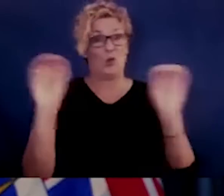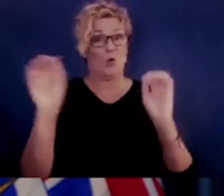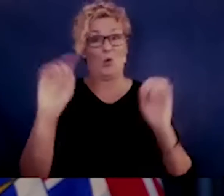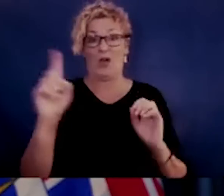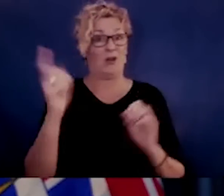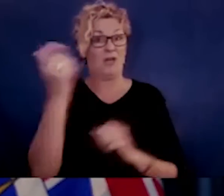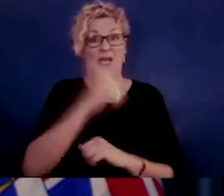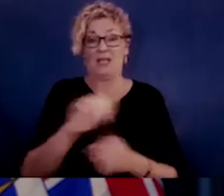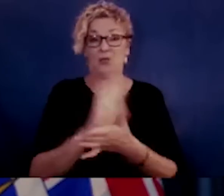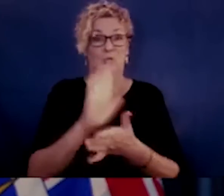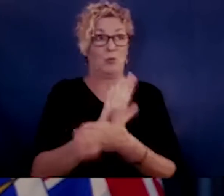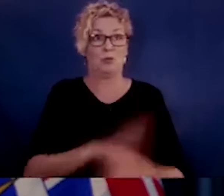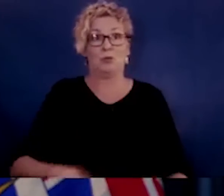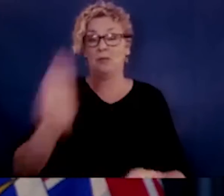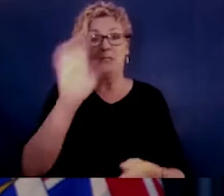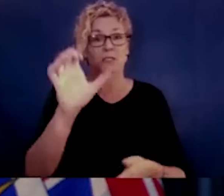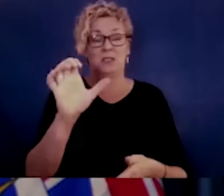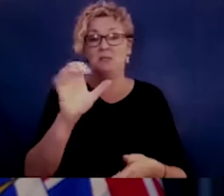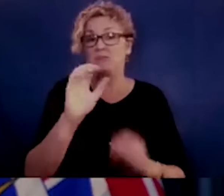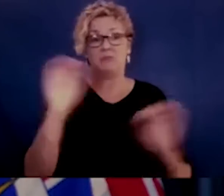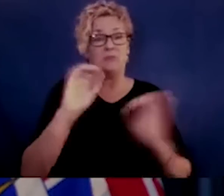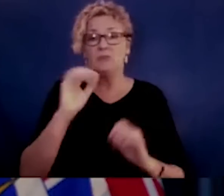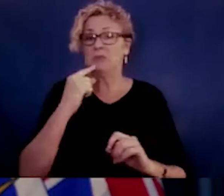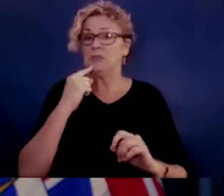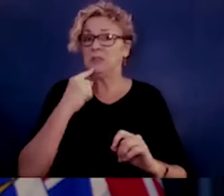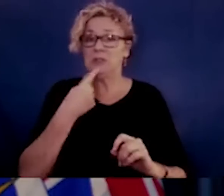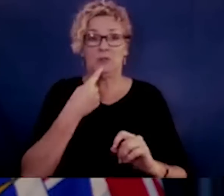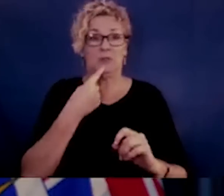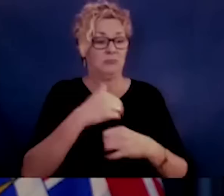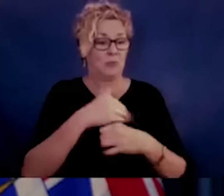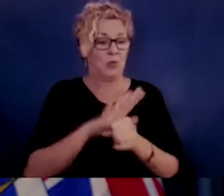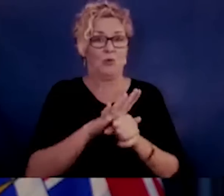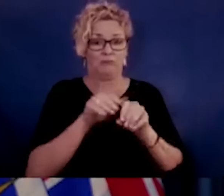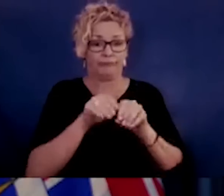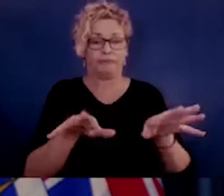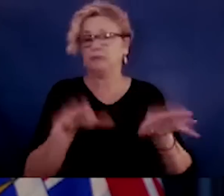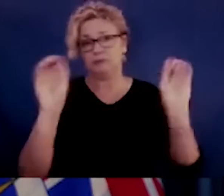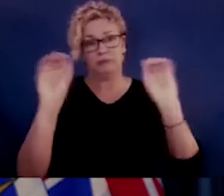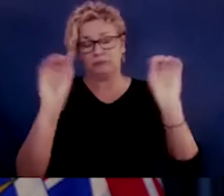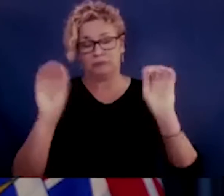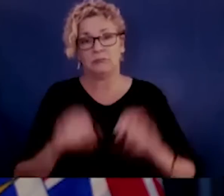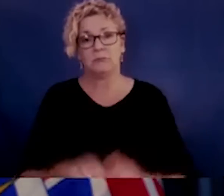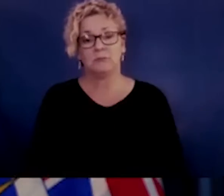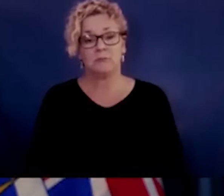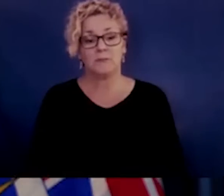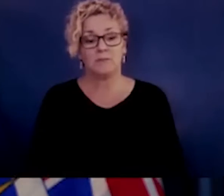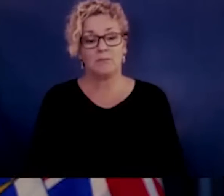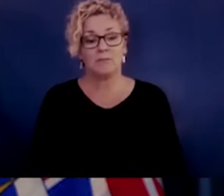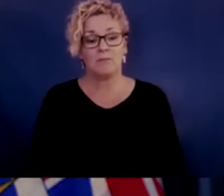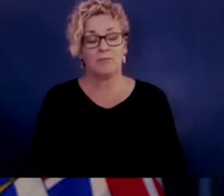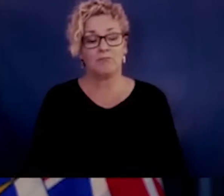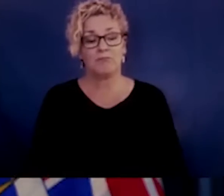in a laboratory setting for long periods of time. But we're not seeing that being a major source of transmission in